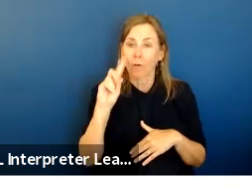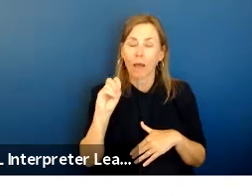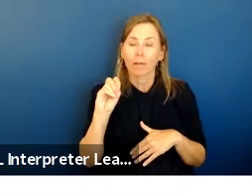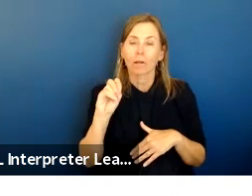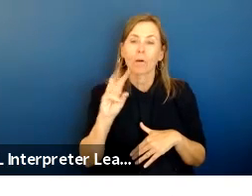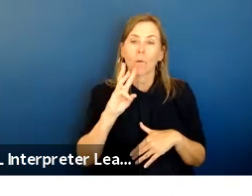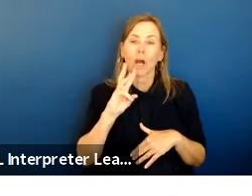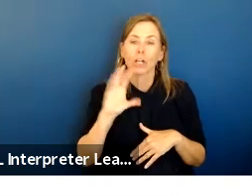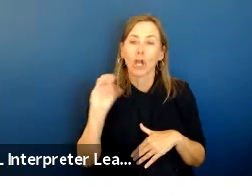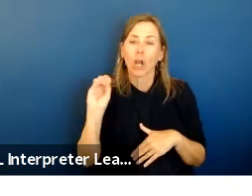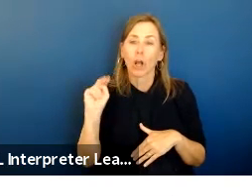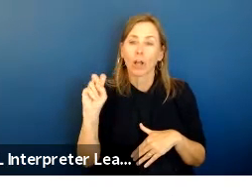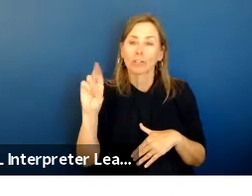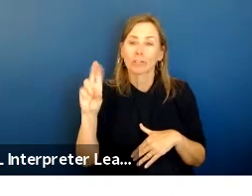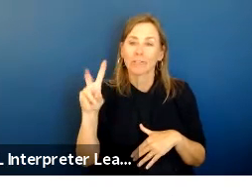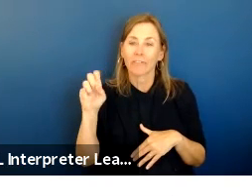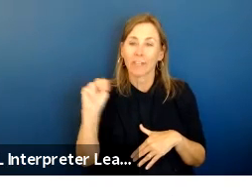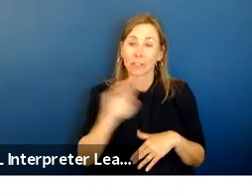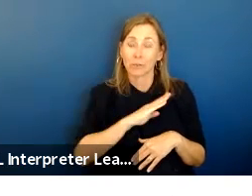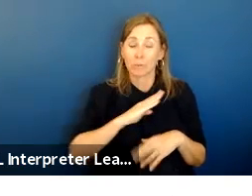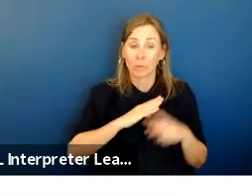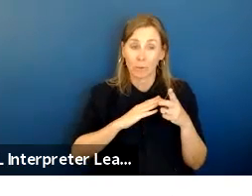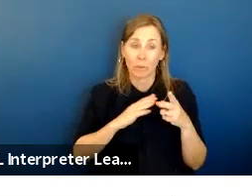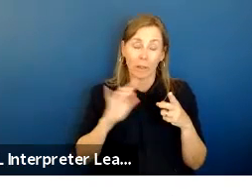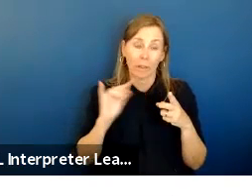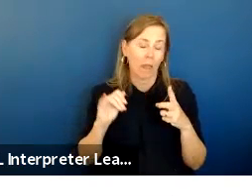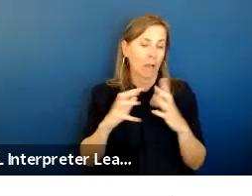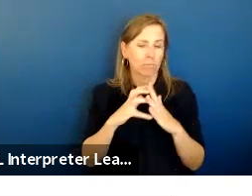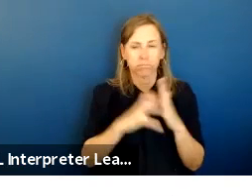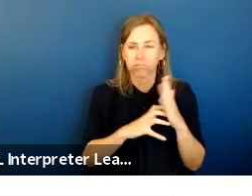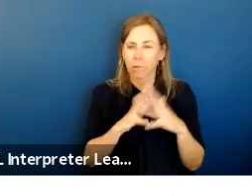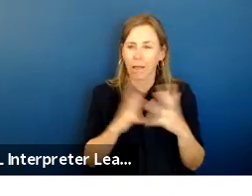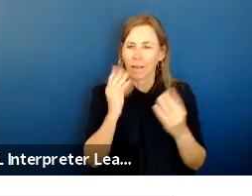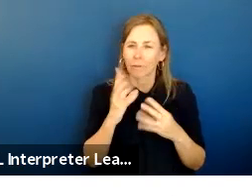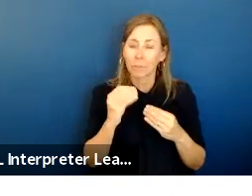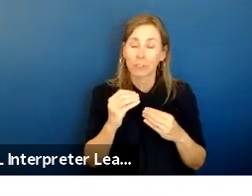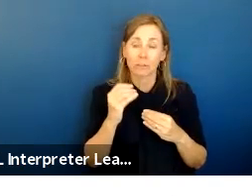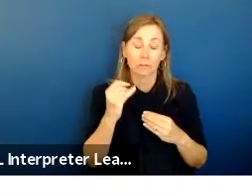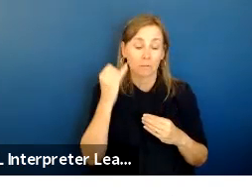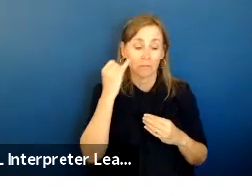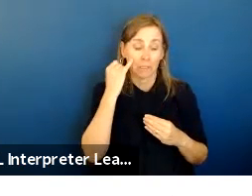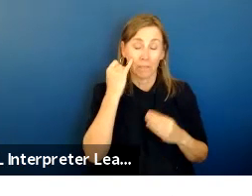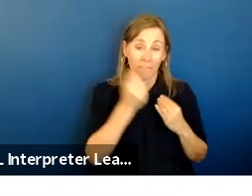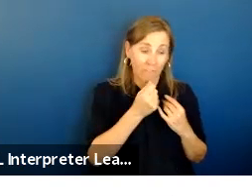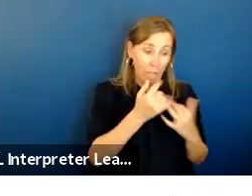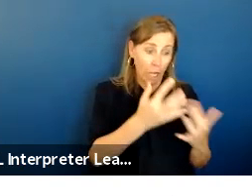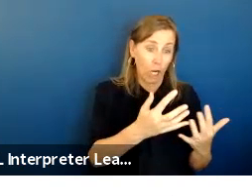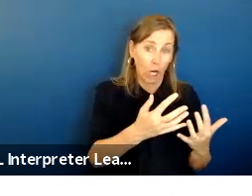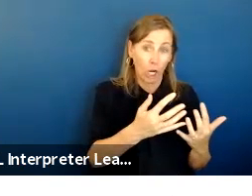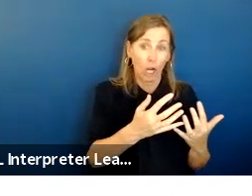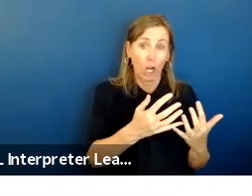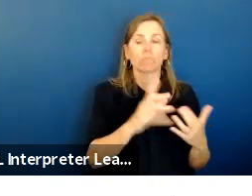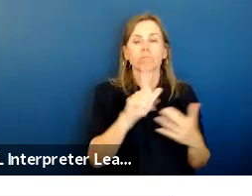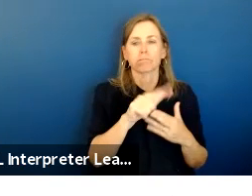Board website. We have a lot of information about flood after fire on the website, including fact sheets. We hope